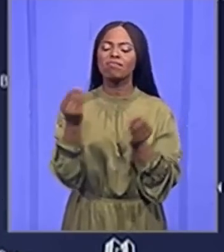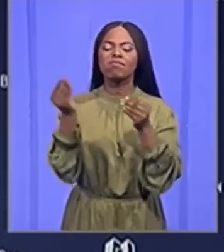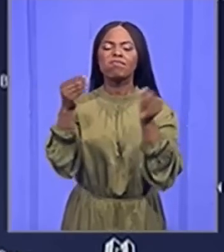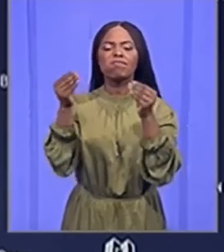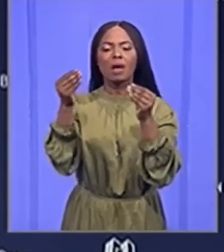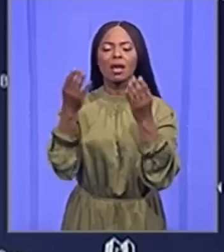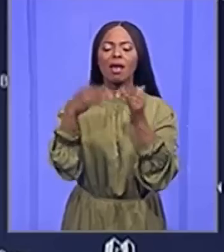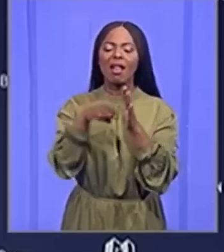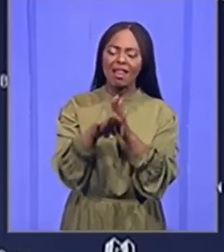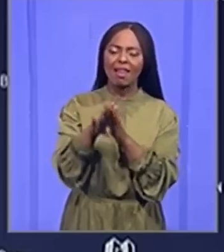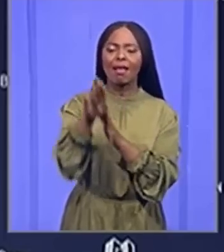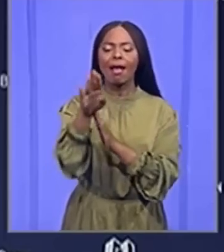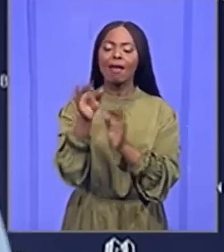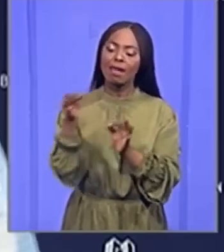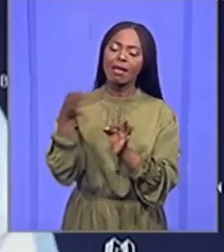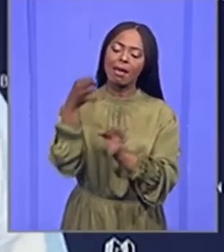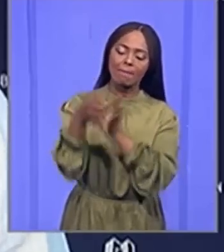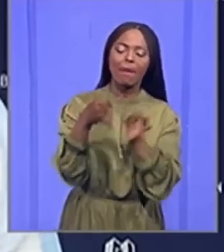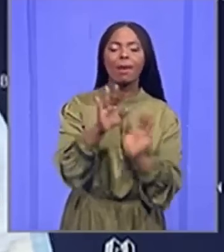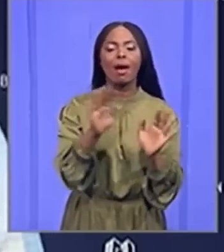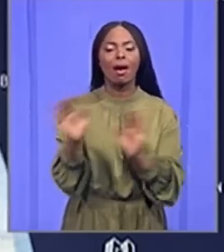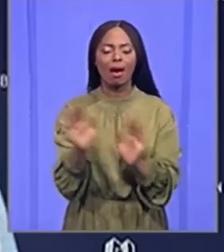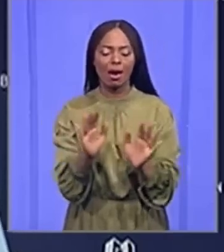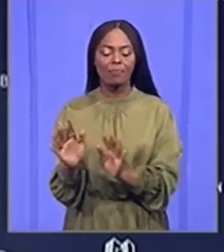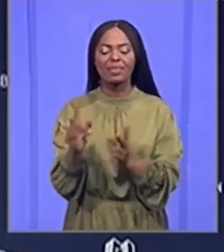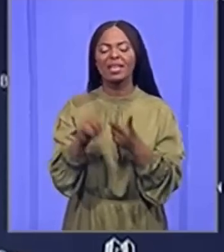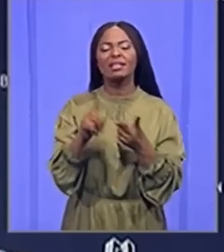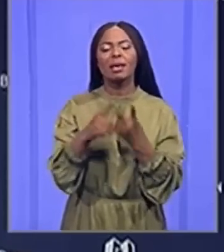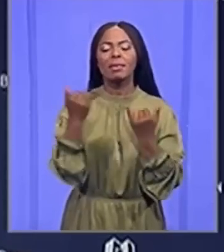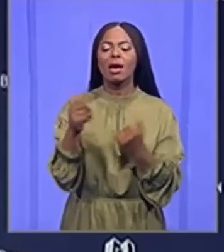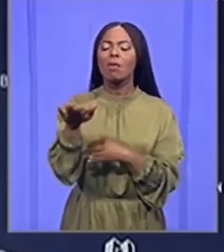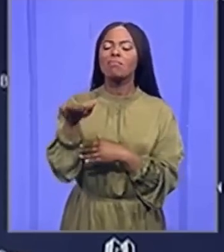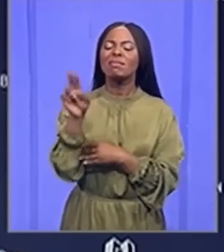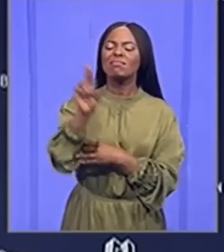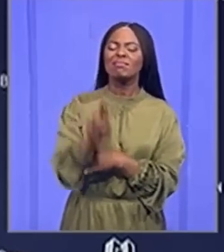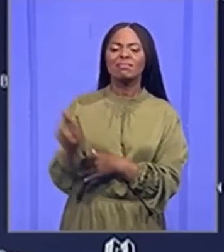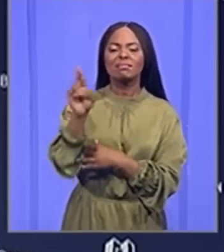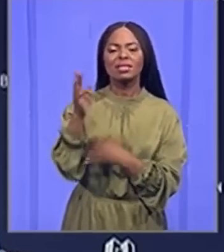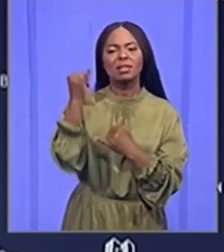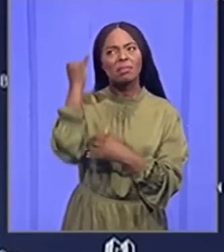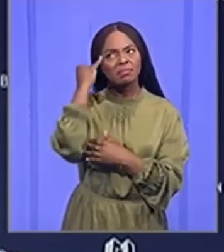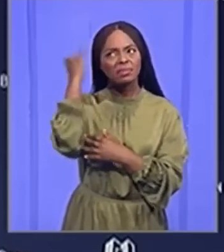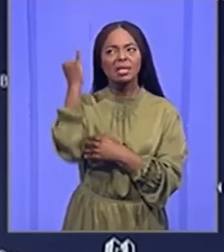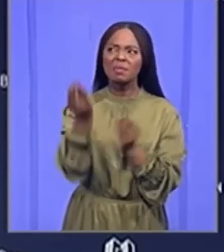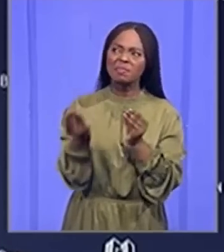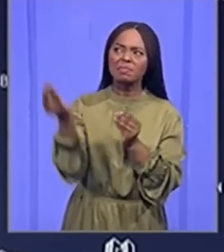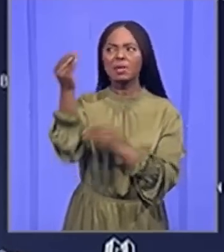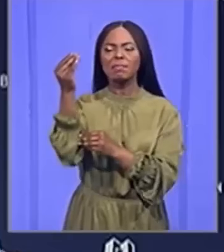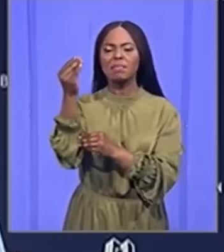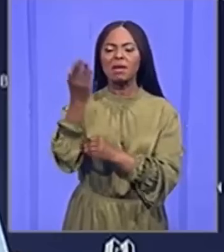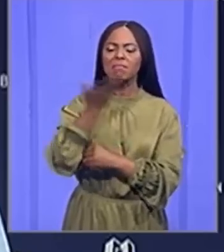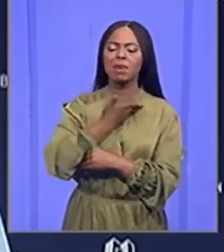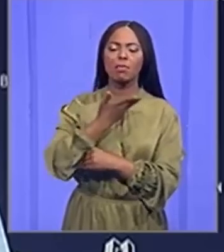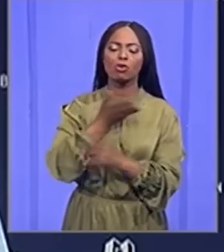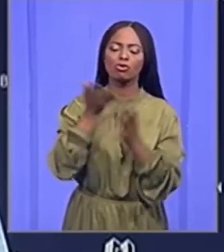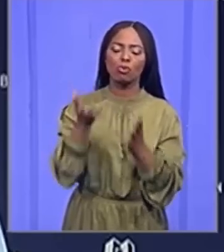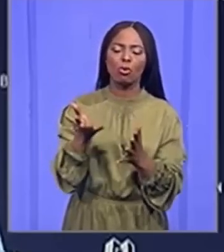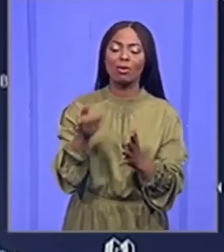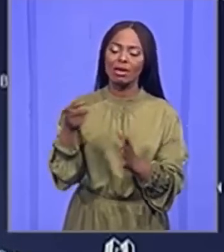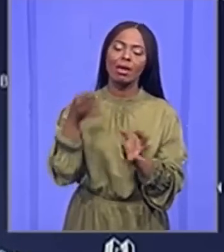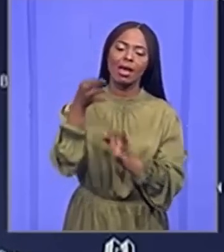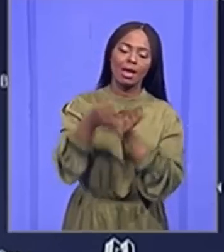a godimo le gore na e ka ba ke ka lebaka la eng bjalo ka banka ba ile ba iša kelo ya tswala go ba maemong a godimo ga